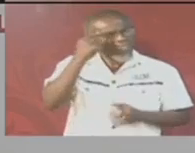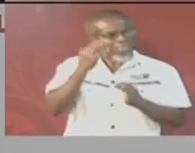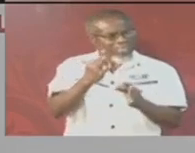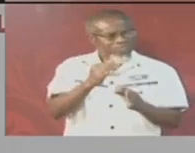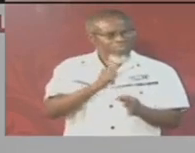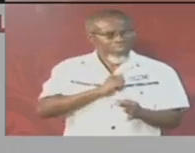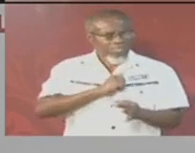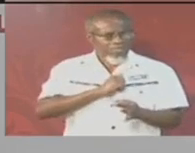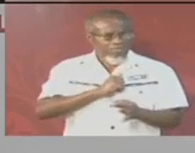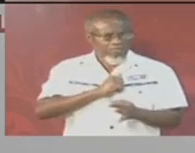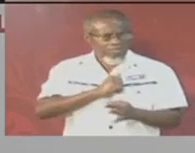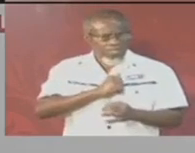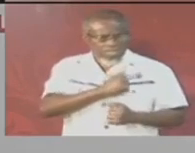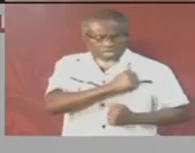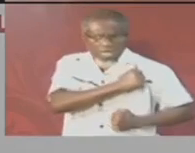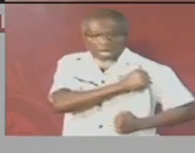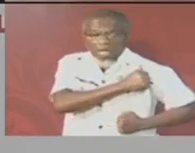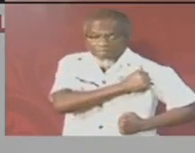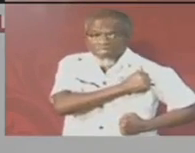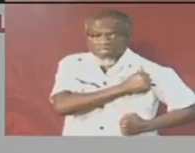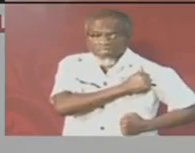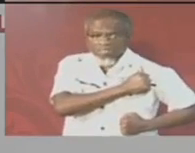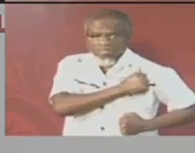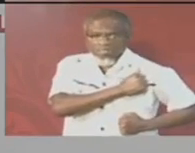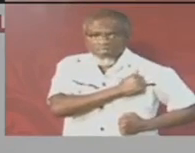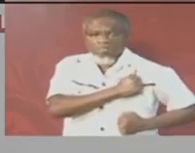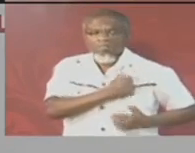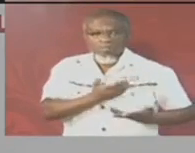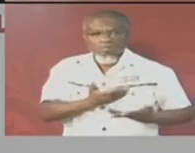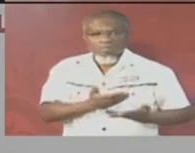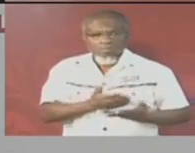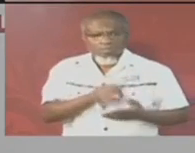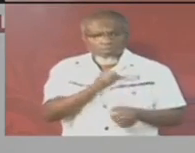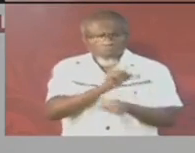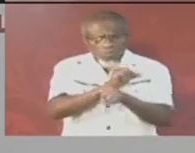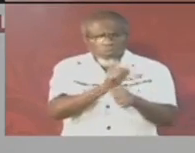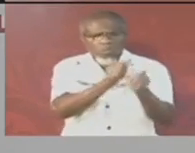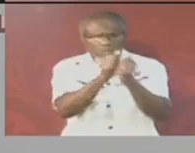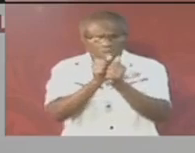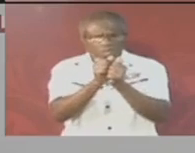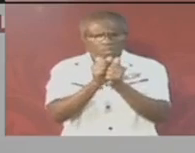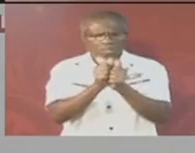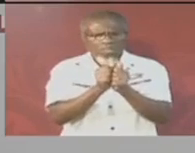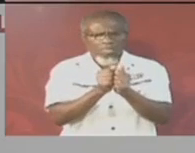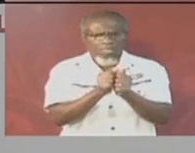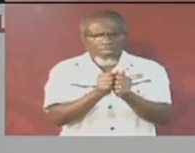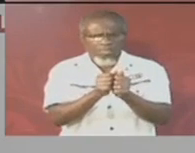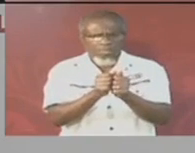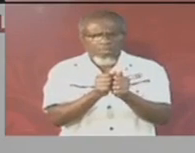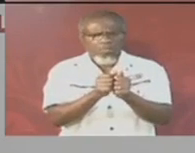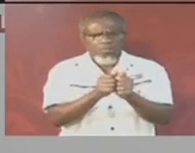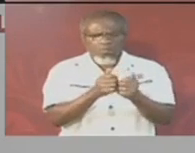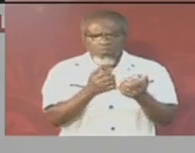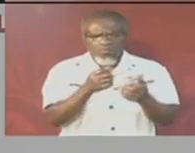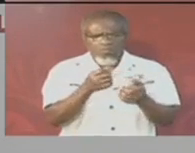army, by definition, is a group of men and women operating together and doing certain things together.